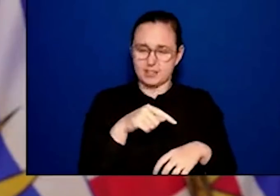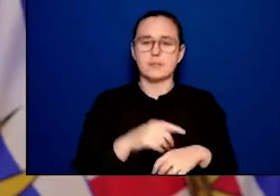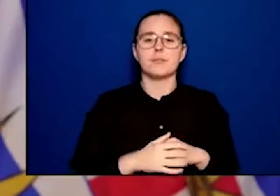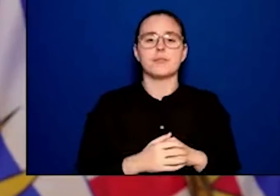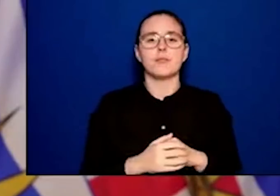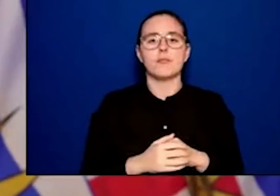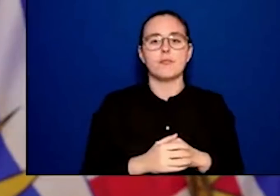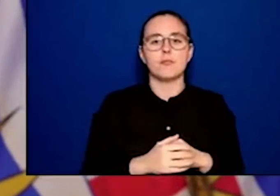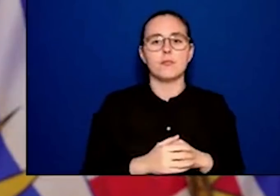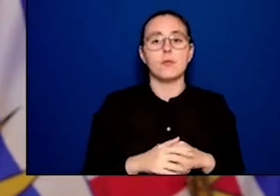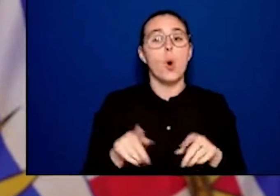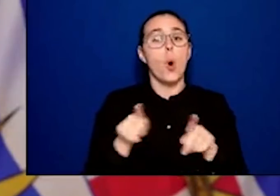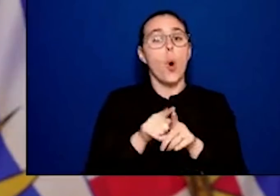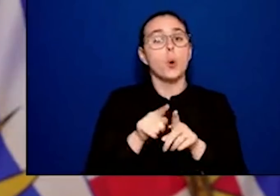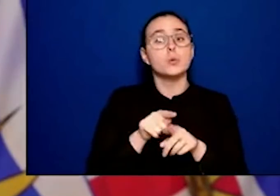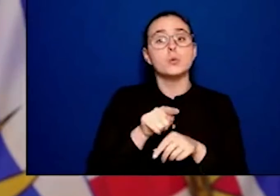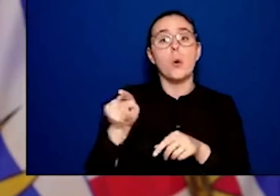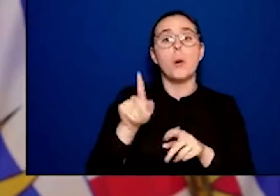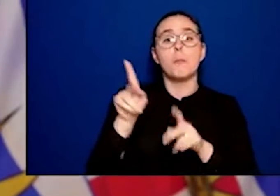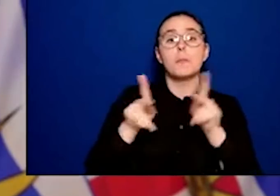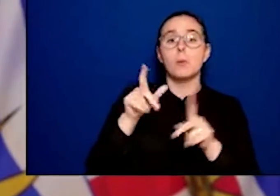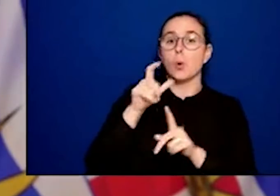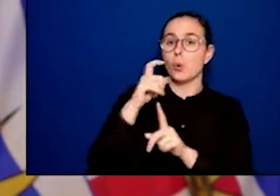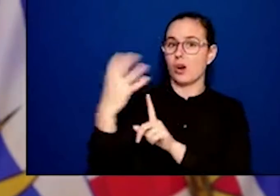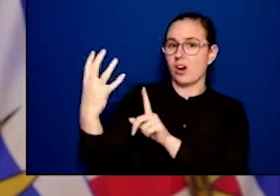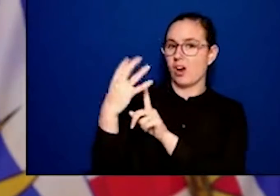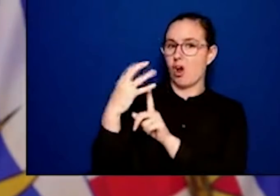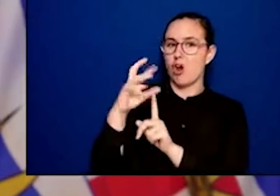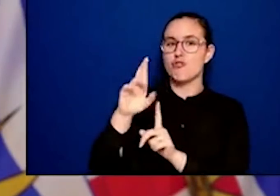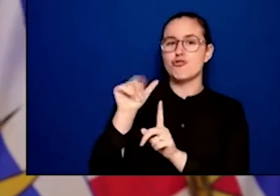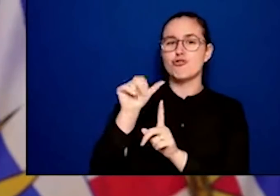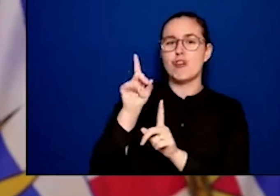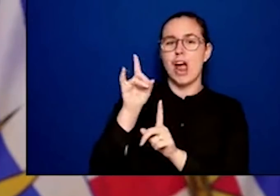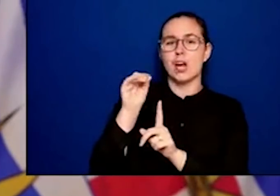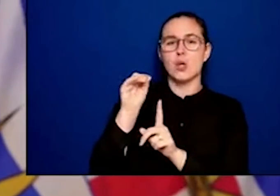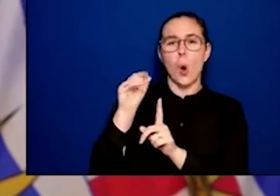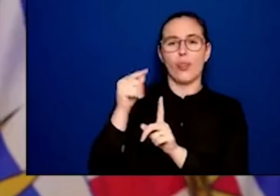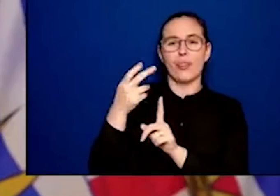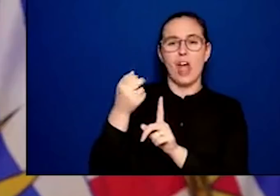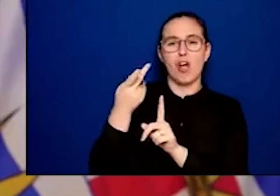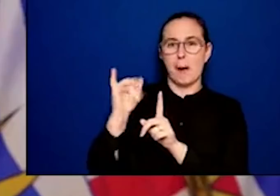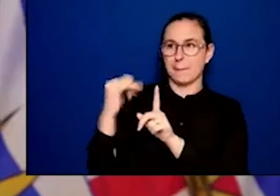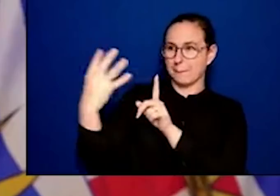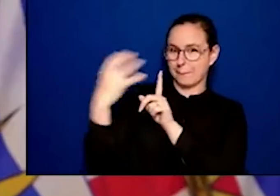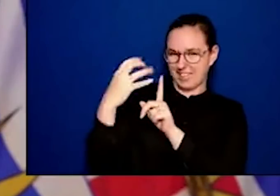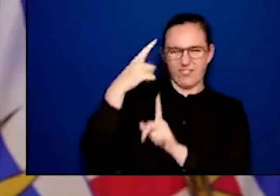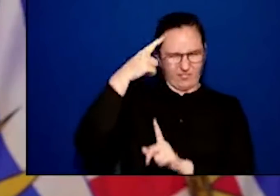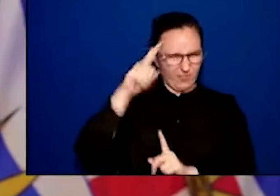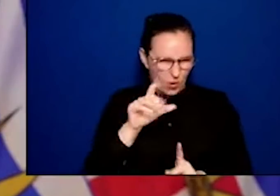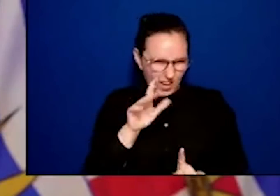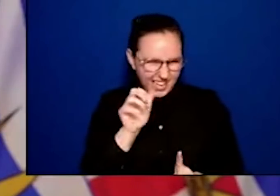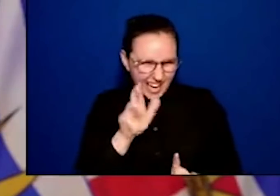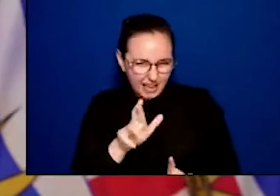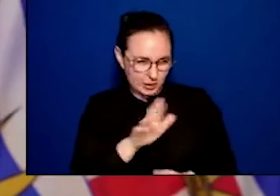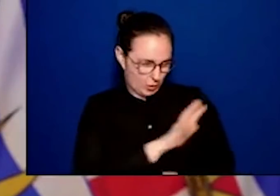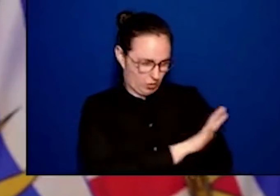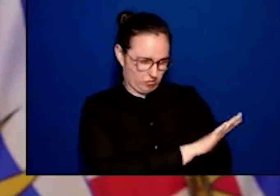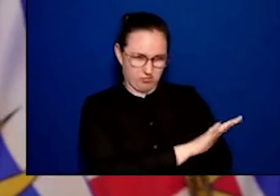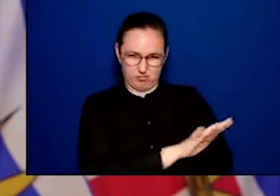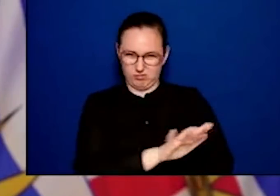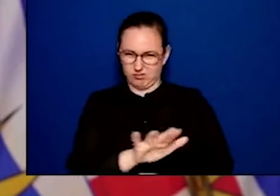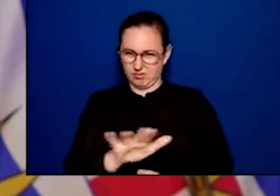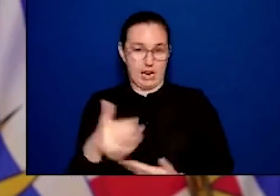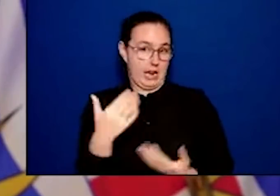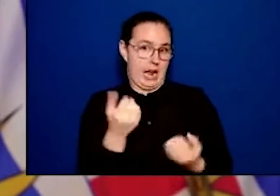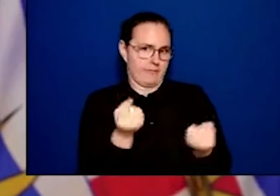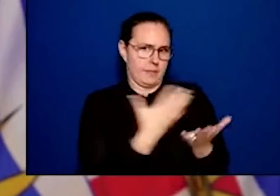for cancer. So I know this is a broad group of people, and we have been working under the guidance of Dr. Ballum and Dr.